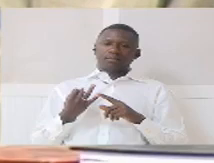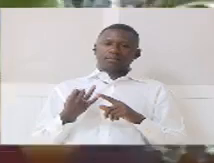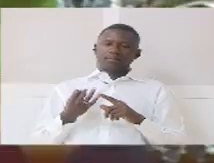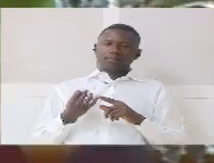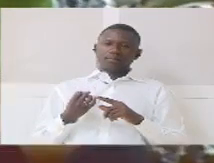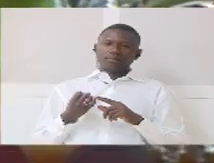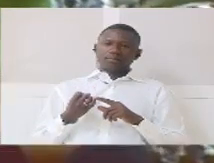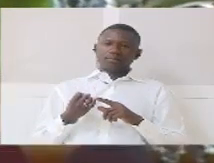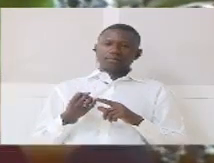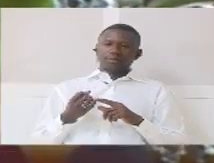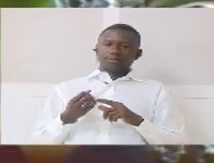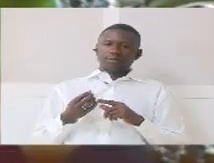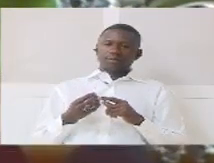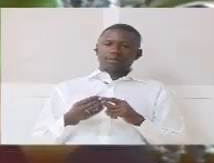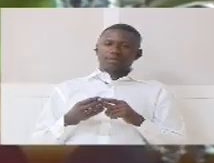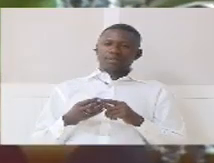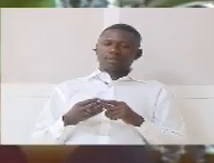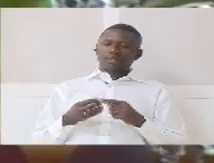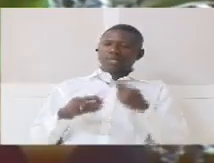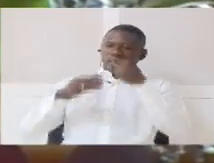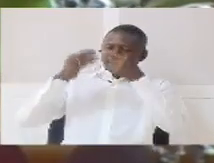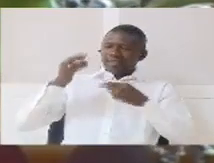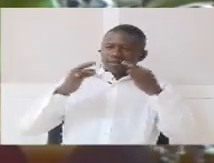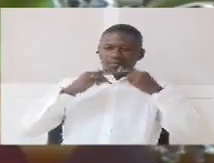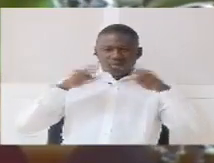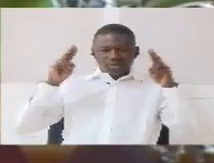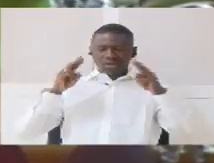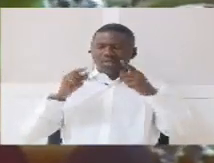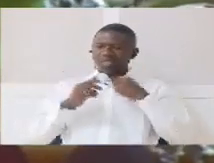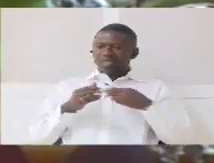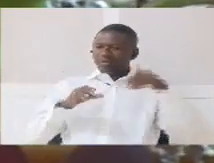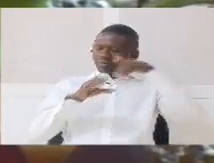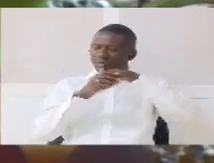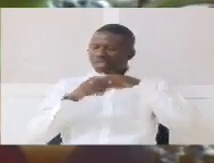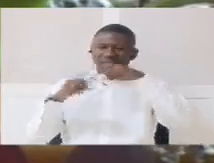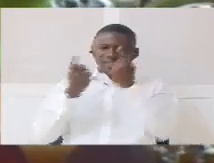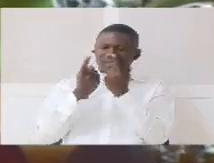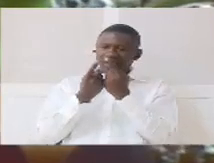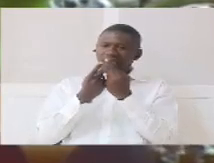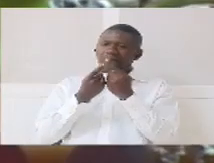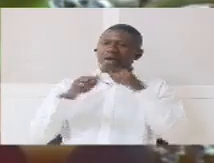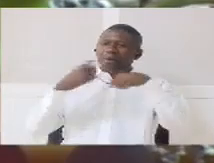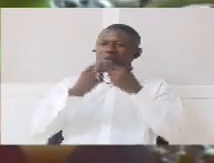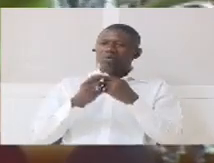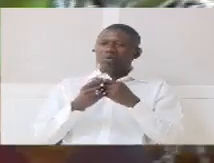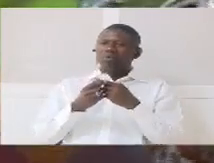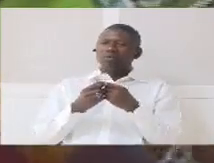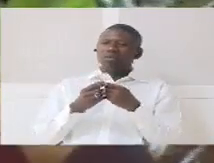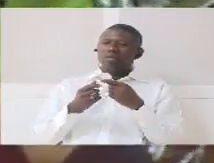Did these updates, did they contain any information about the overcrowding that was at the prison?